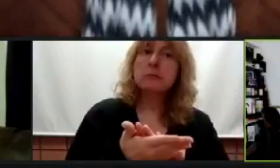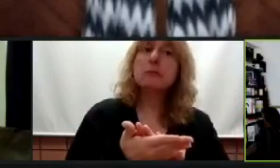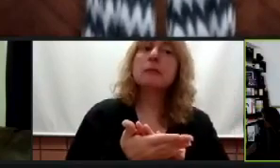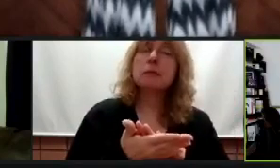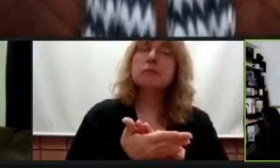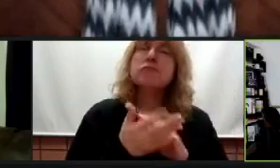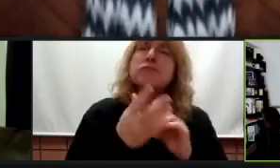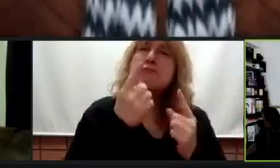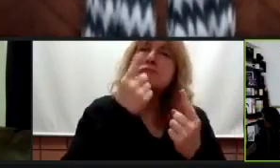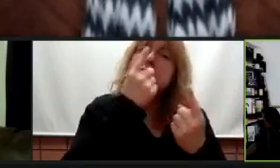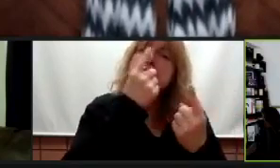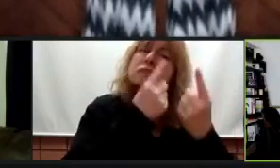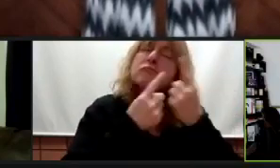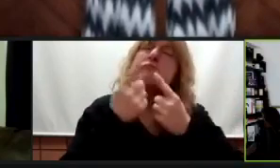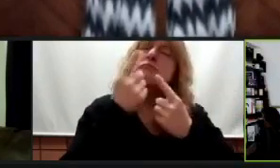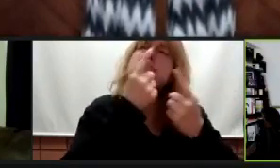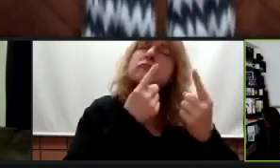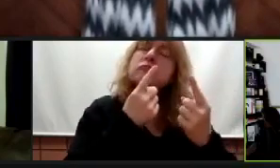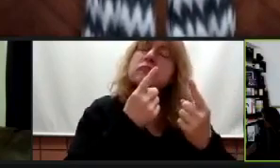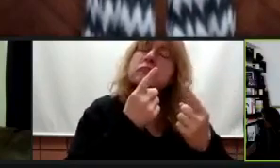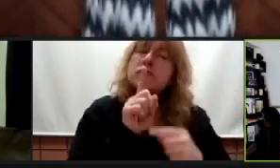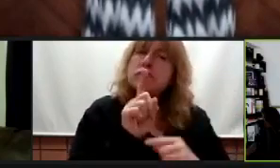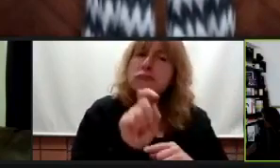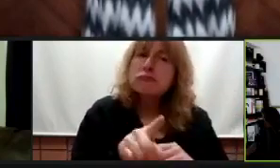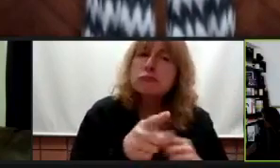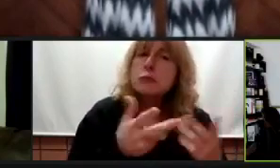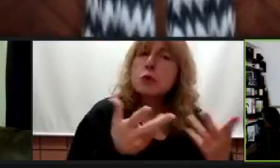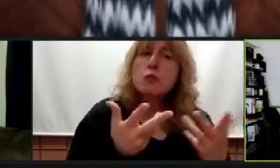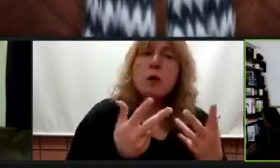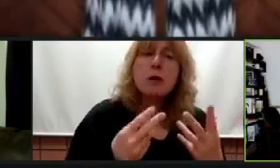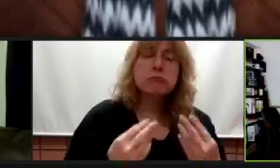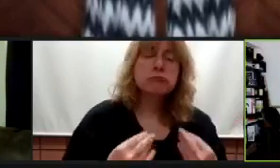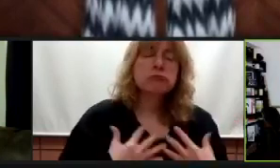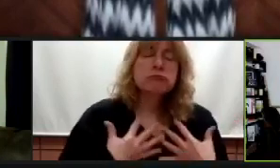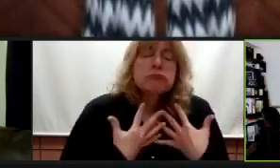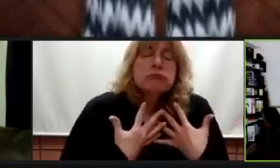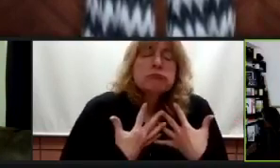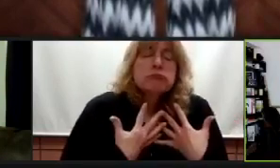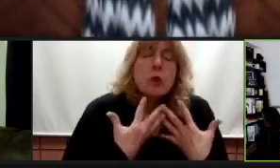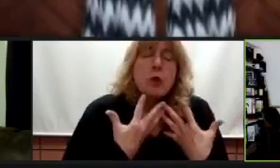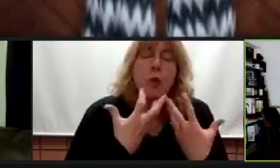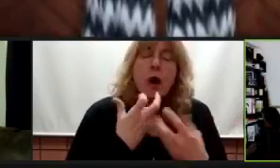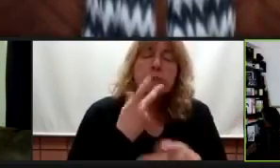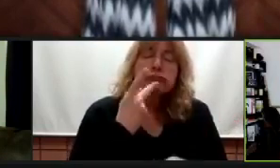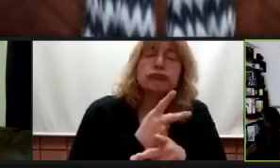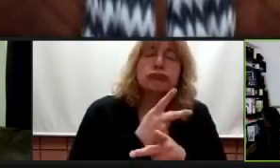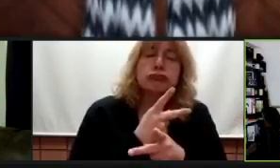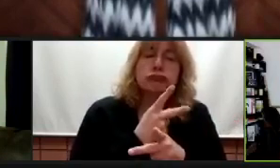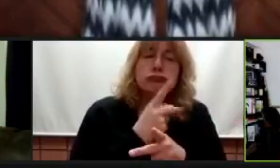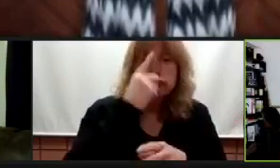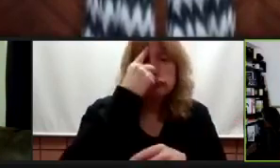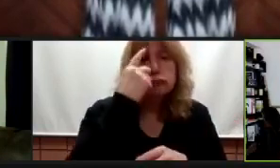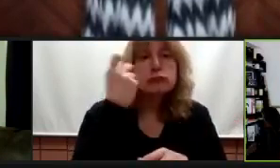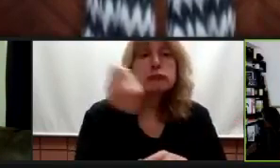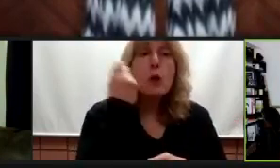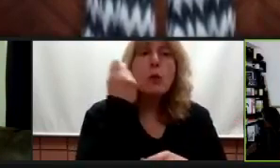What's the inspiration you want to hold for yourself, in your mind, in your body, and your